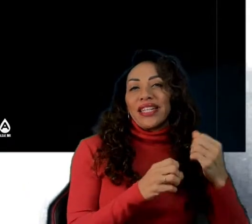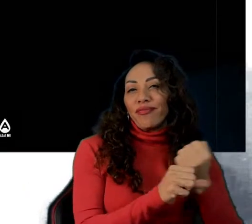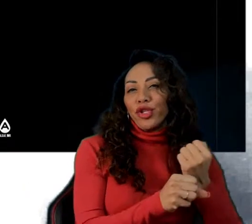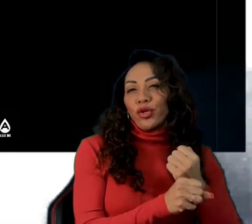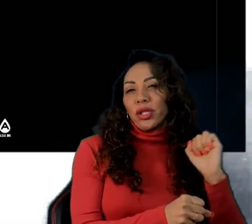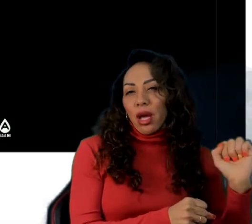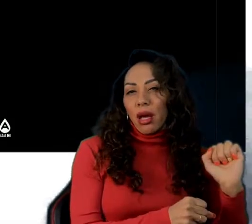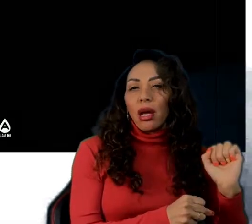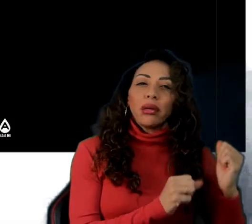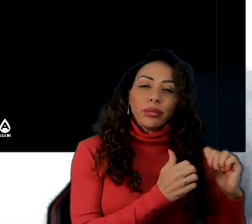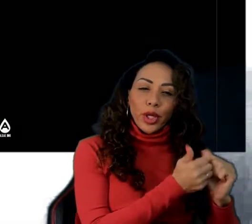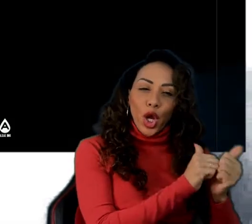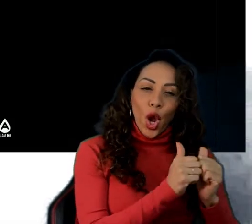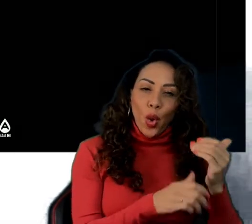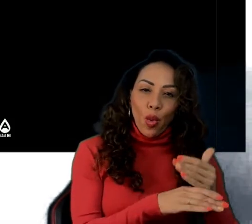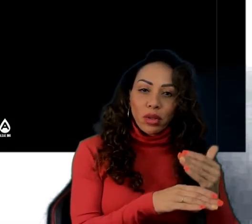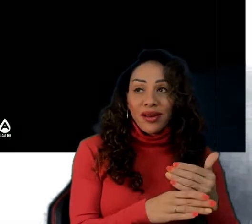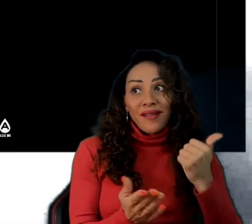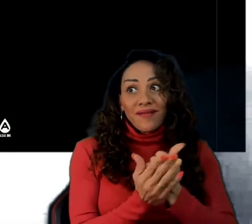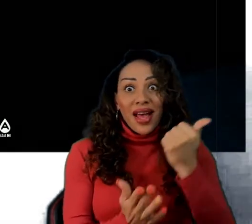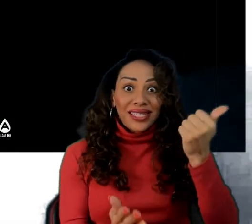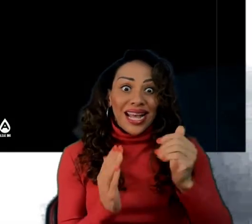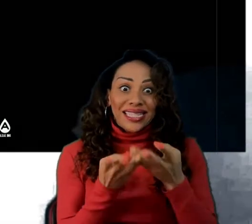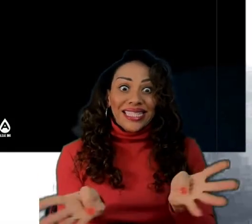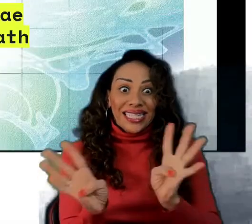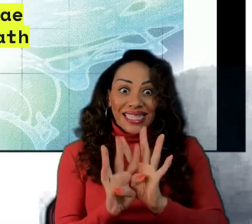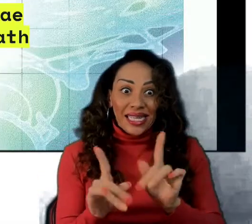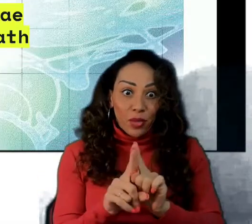also a fantastic team. It was a huge team effort.